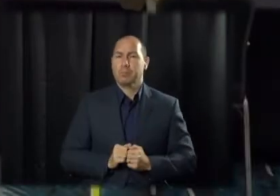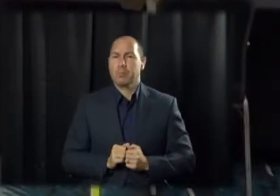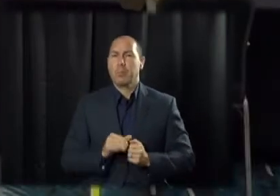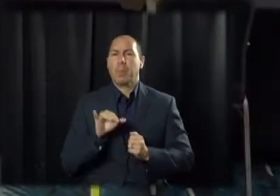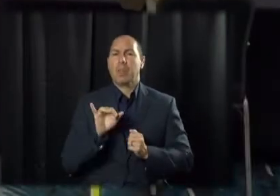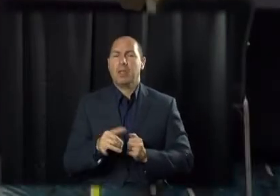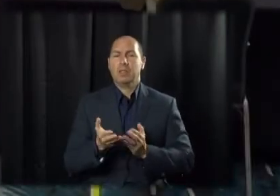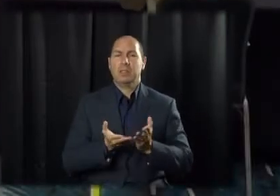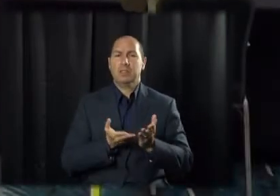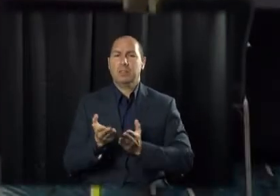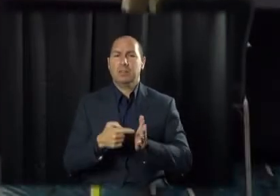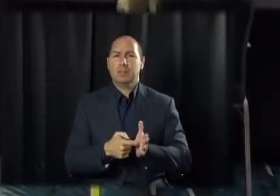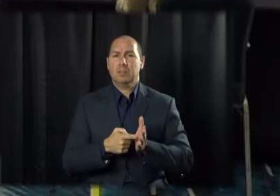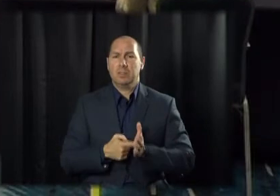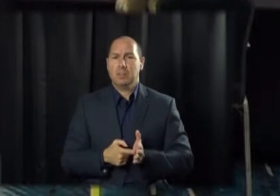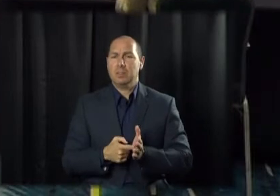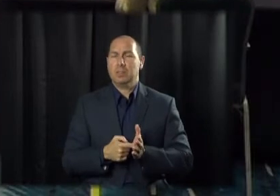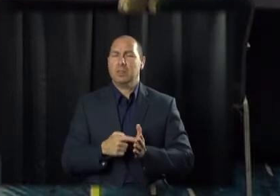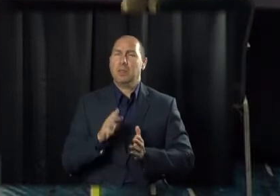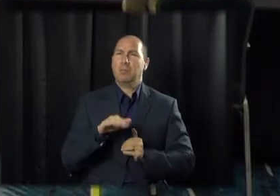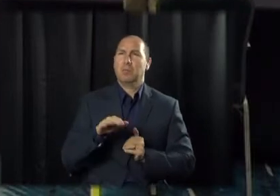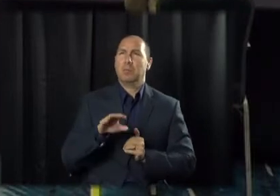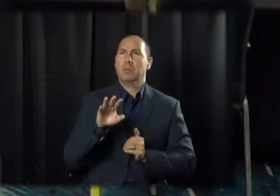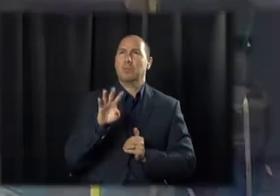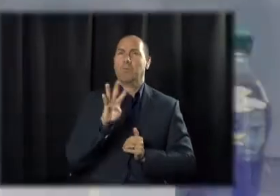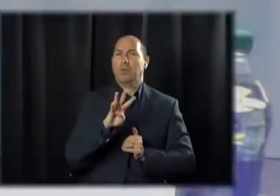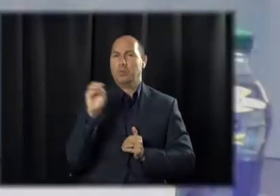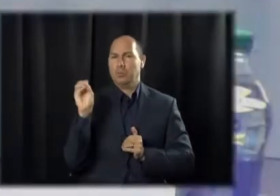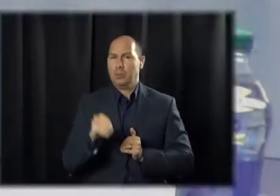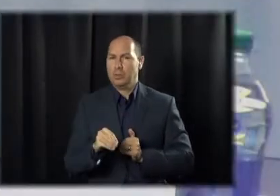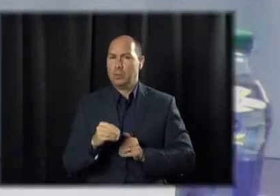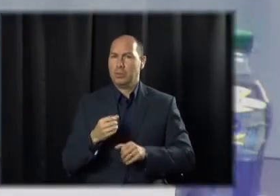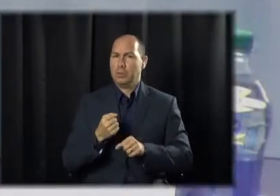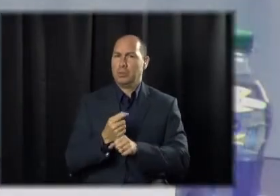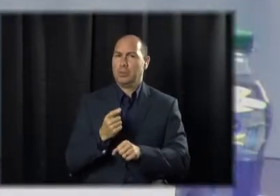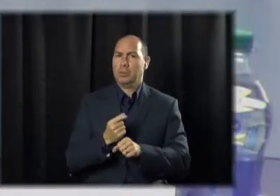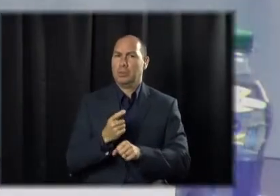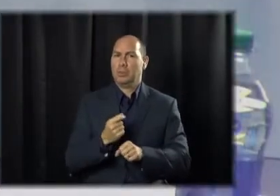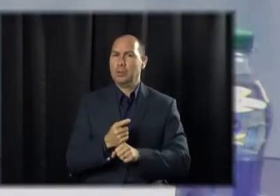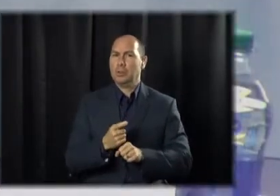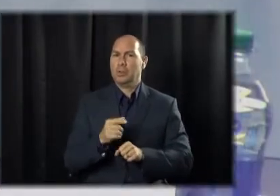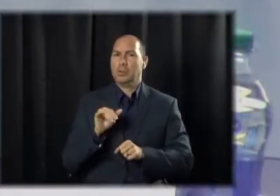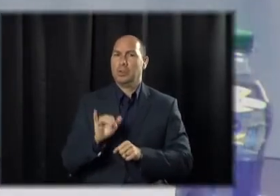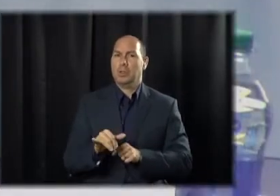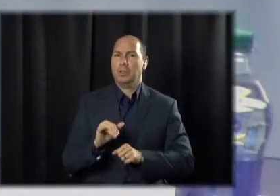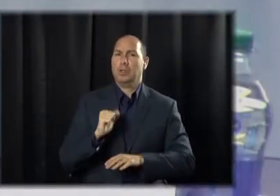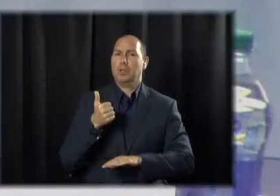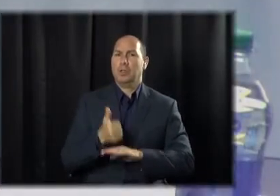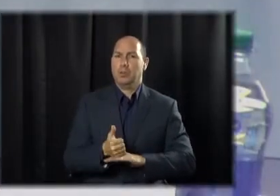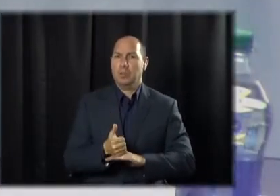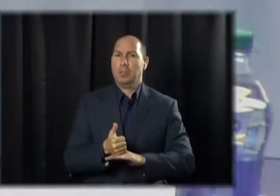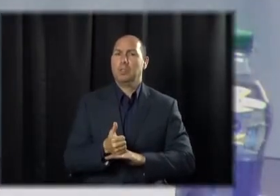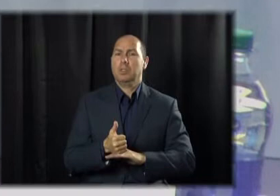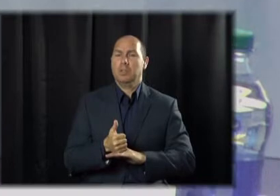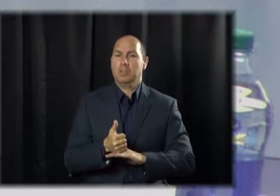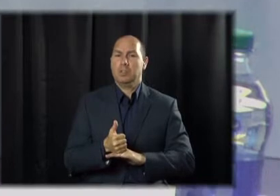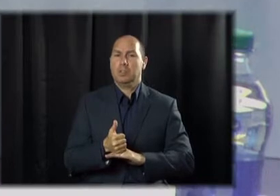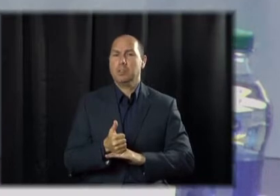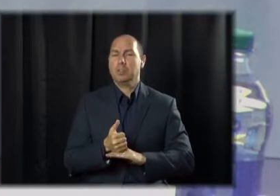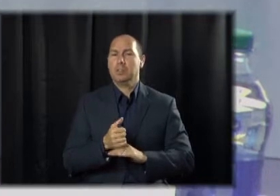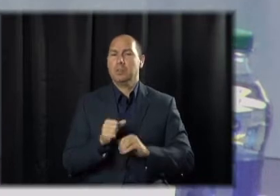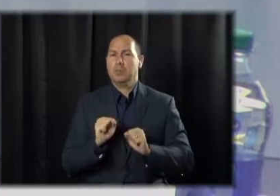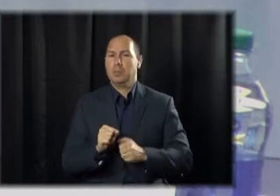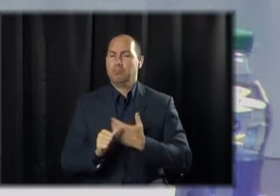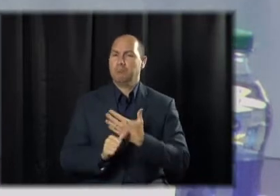service requirement grows by 4% per year for the fiscal plan period as defined by the bond indenture. As for the